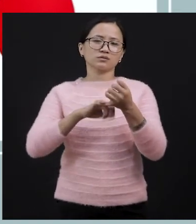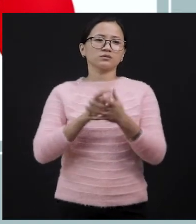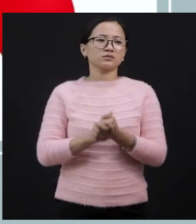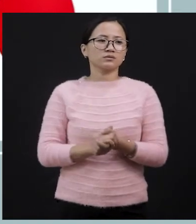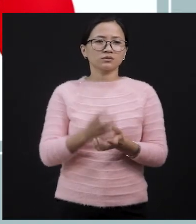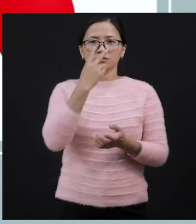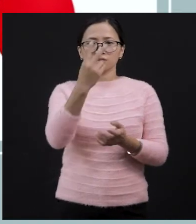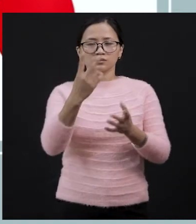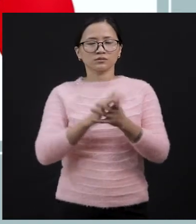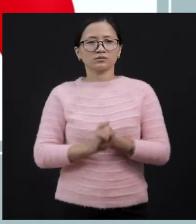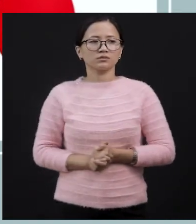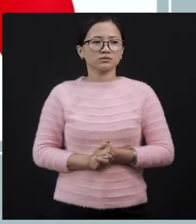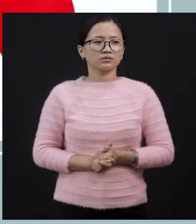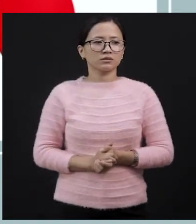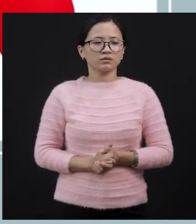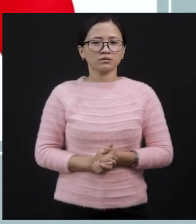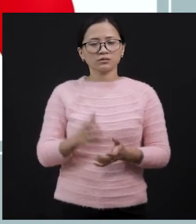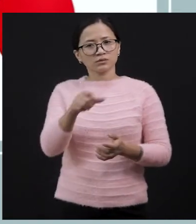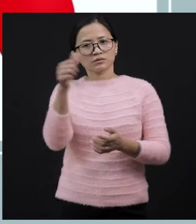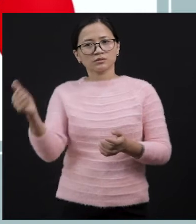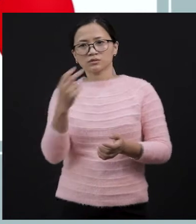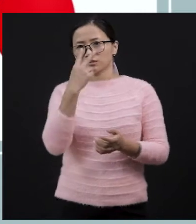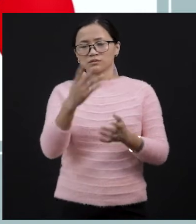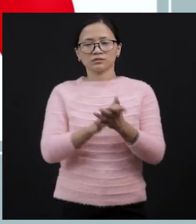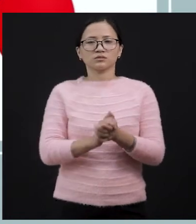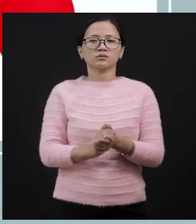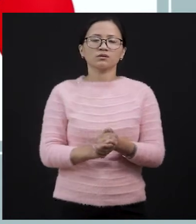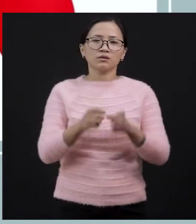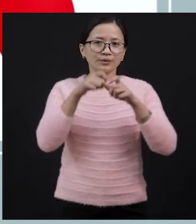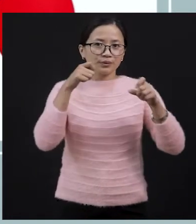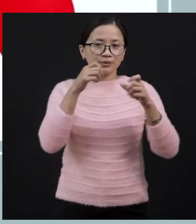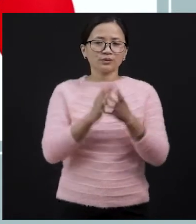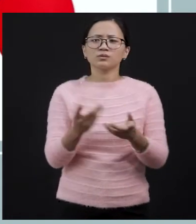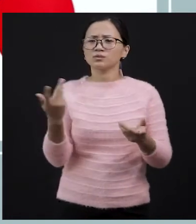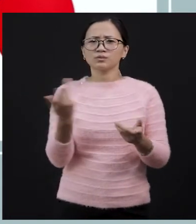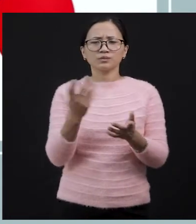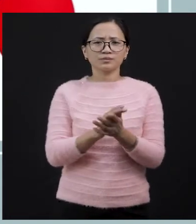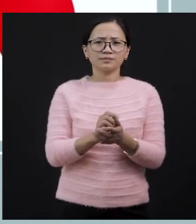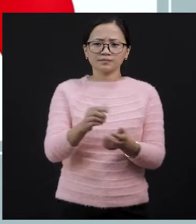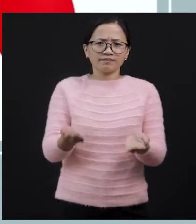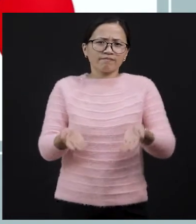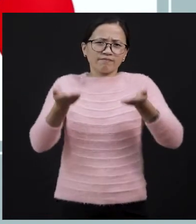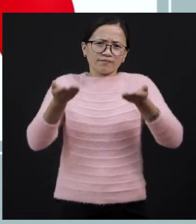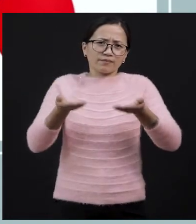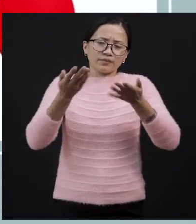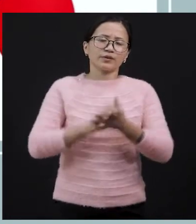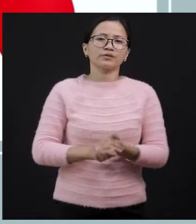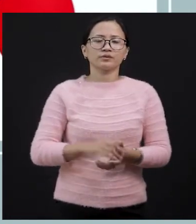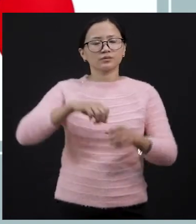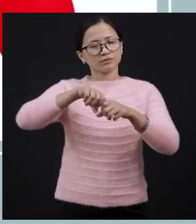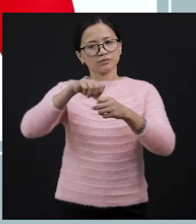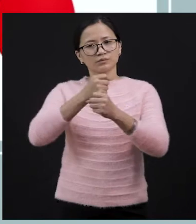We can see this balloon. We can see the other balloon. Which one is heavier? So we can make out from